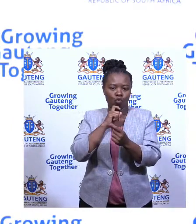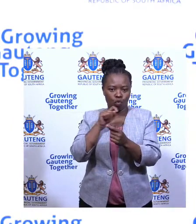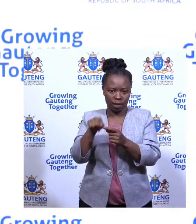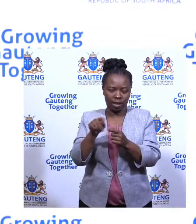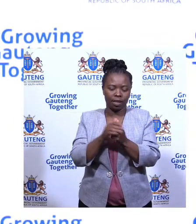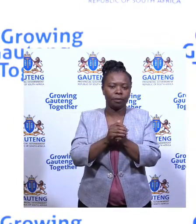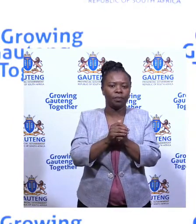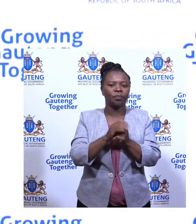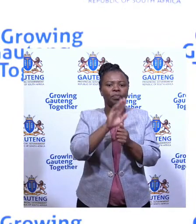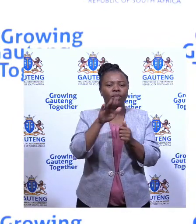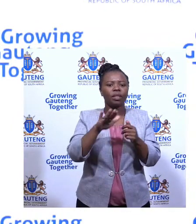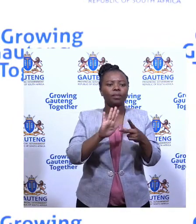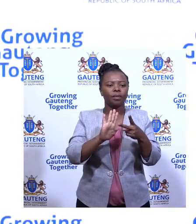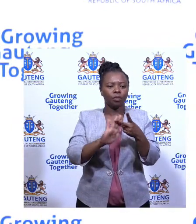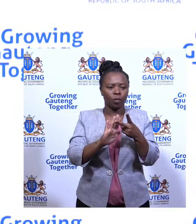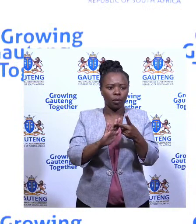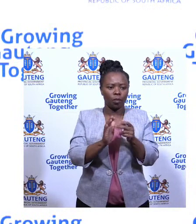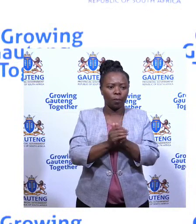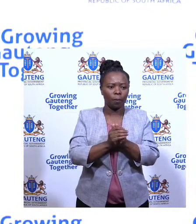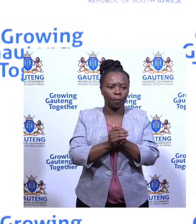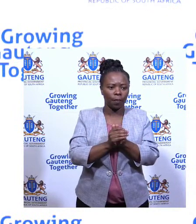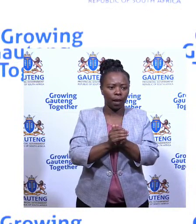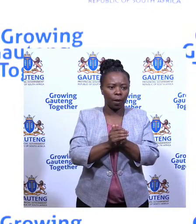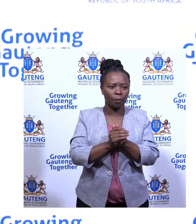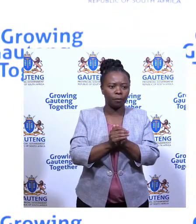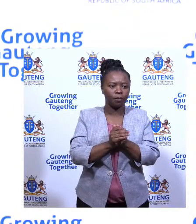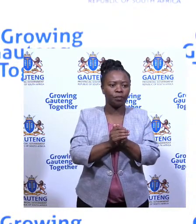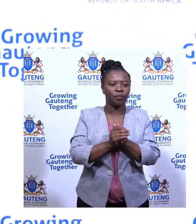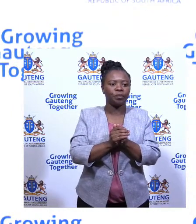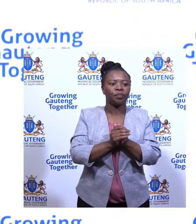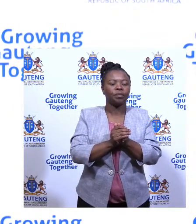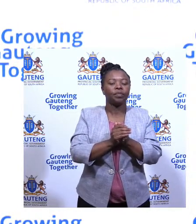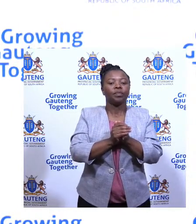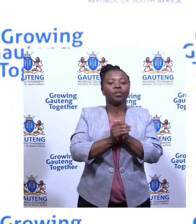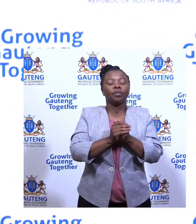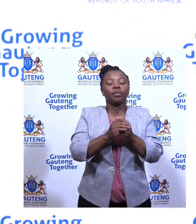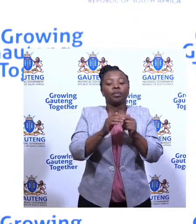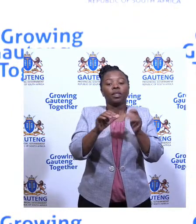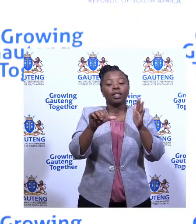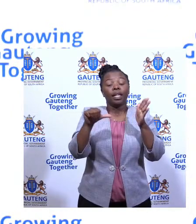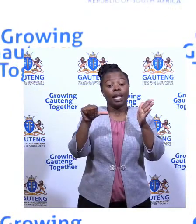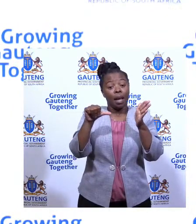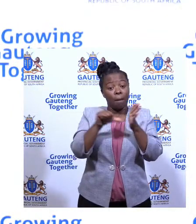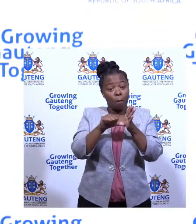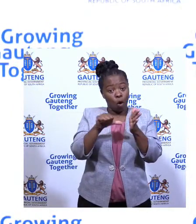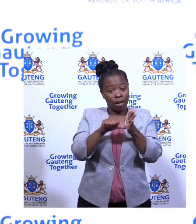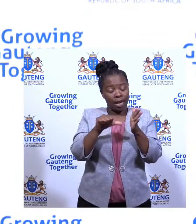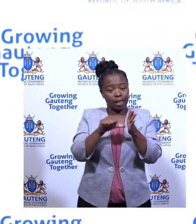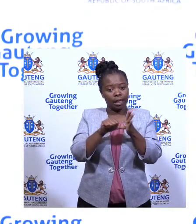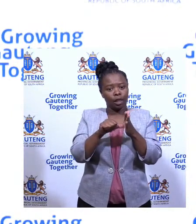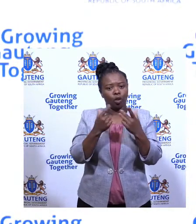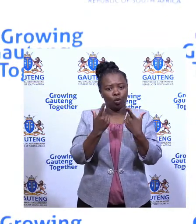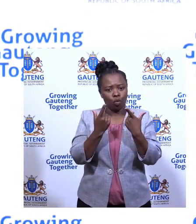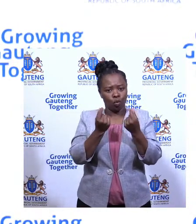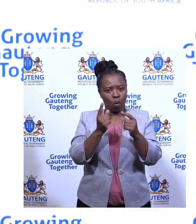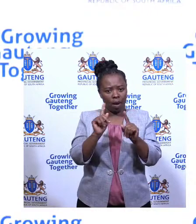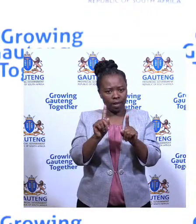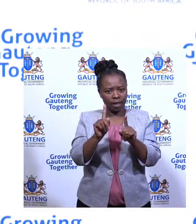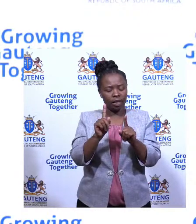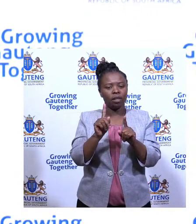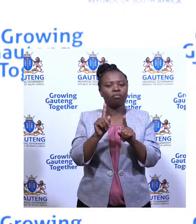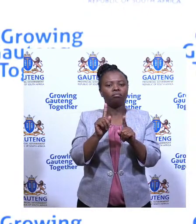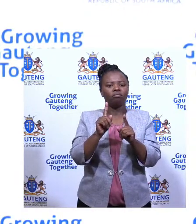So the second thing I want to say about vigilance is the importance of reinforcing the continued adherence to non-pharmaceutical